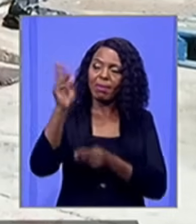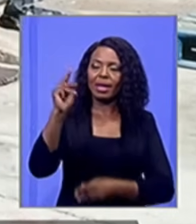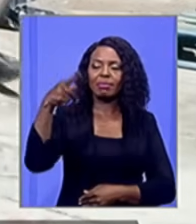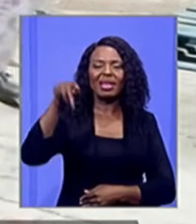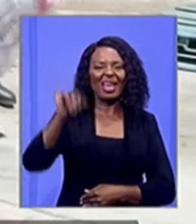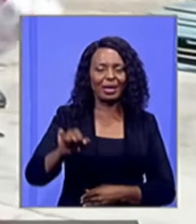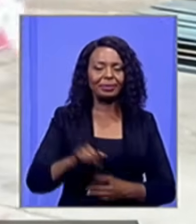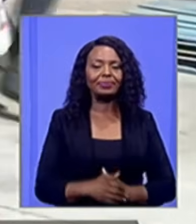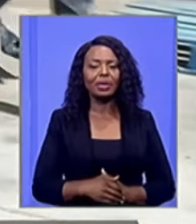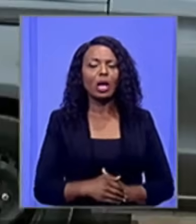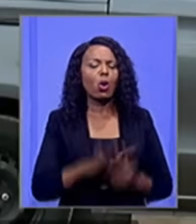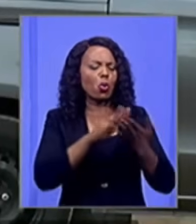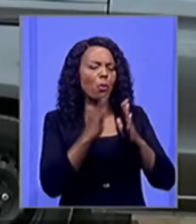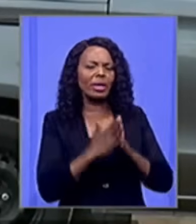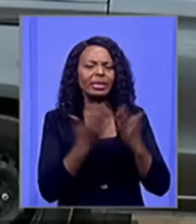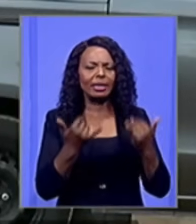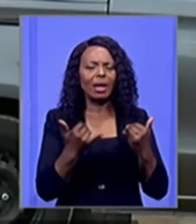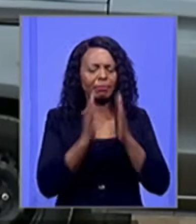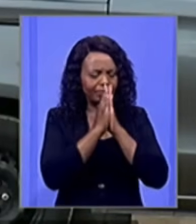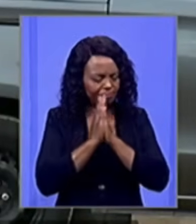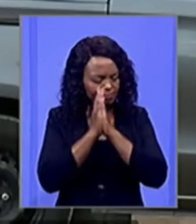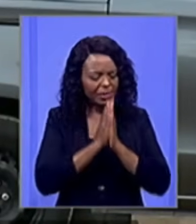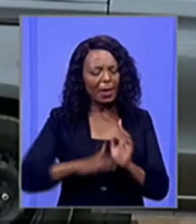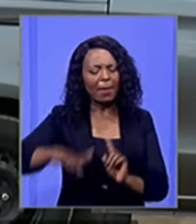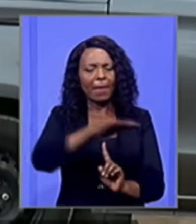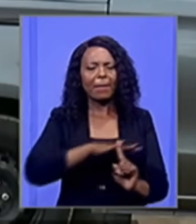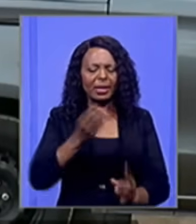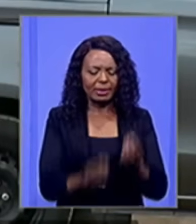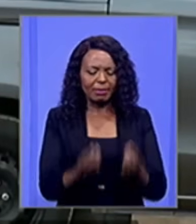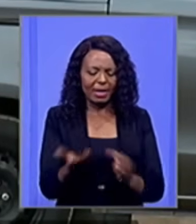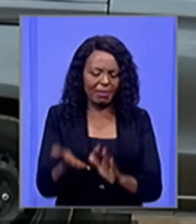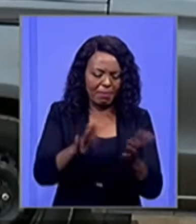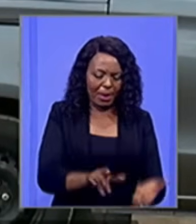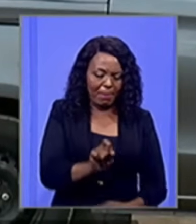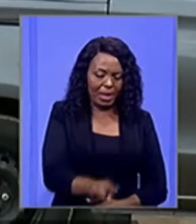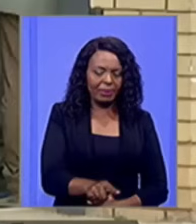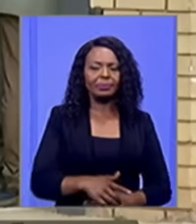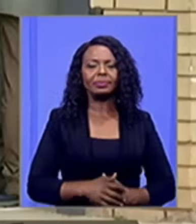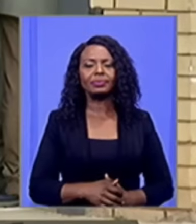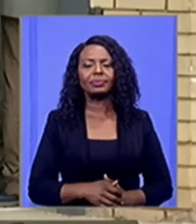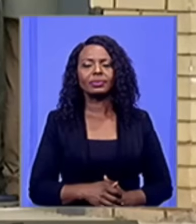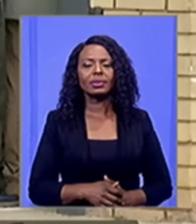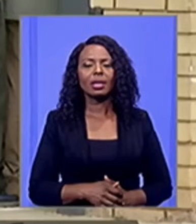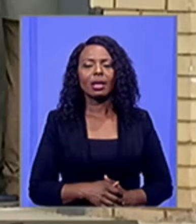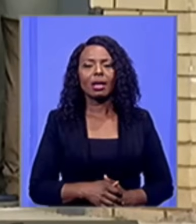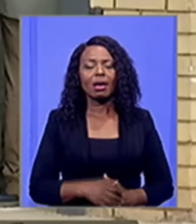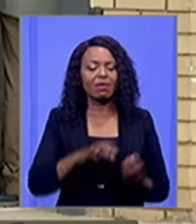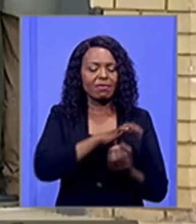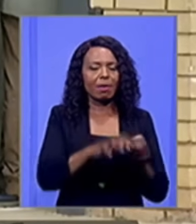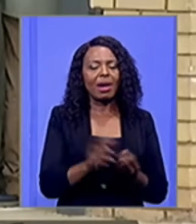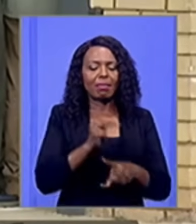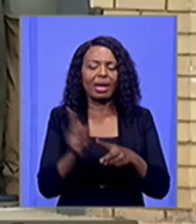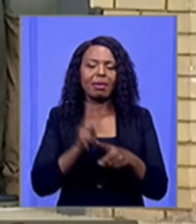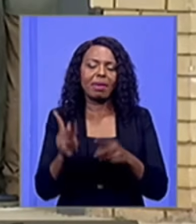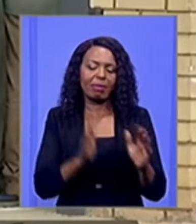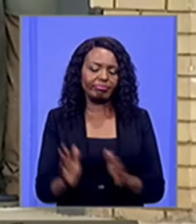jwalo baahi ba ne ba tshwere tshebeletso ya thapelo sebakeng seo bana ba hlokahalletseng ho sona. Ba lelapa ba ntse ba etsa ditlhophiso